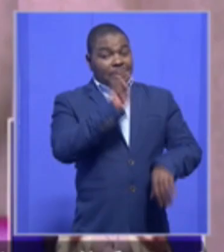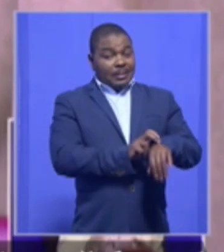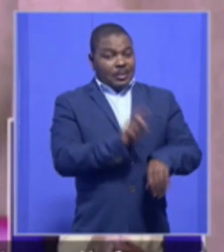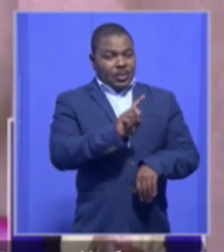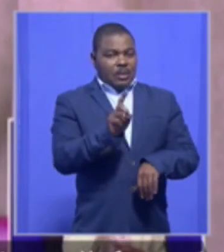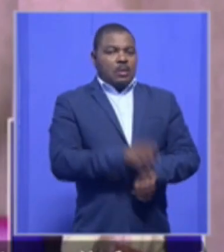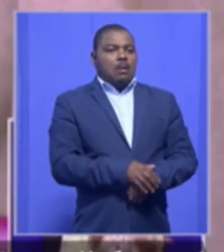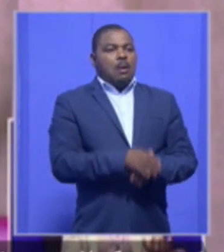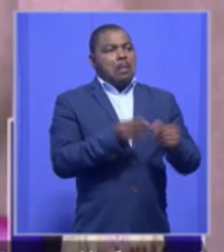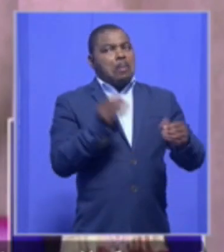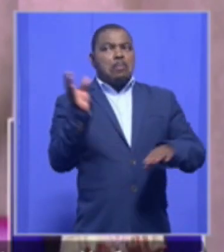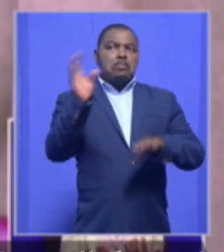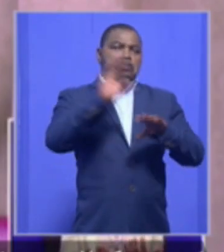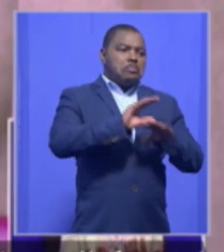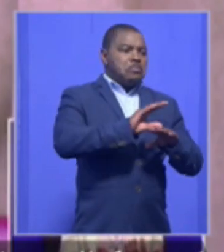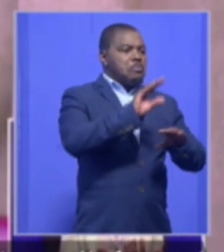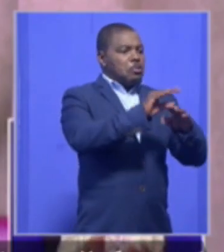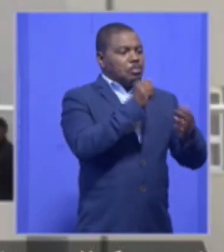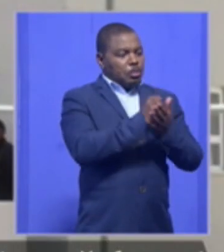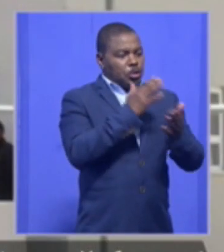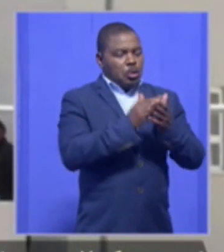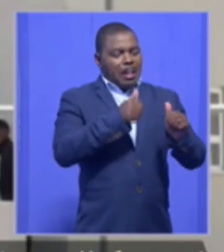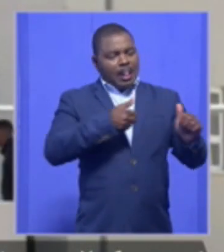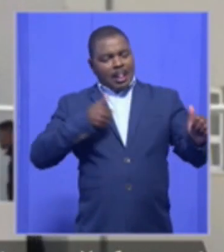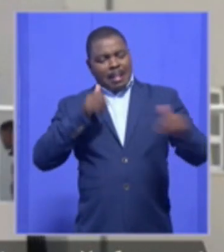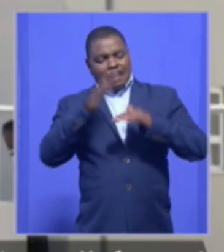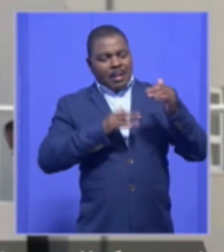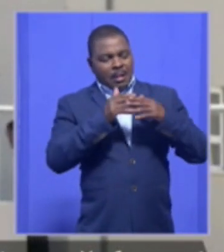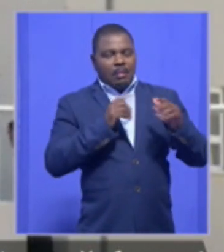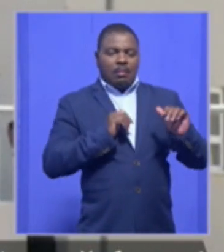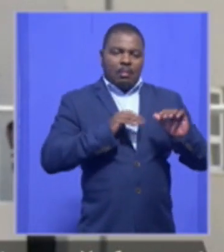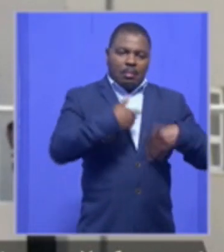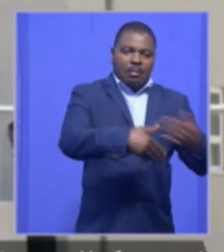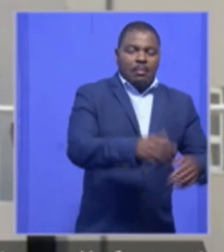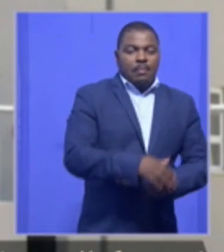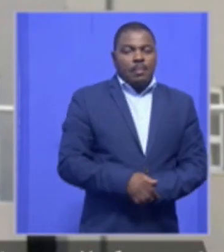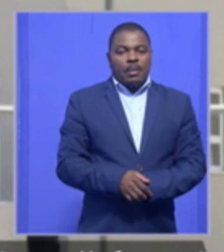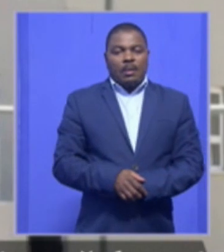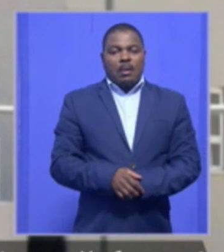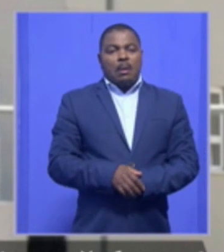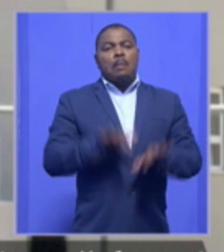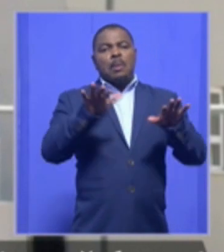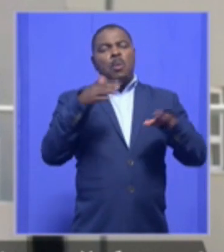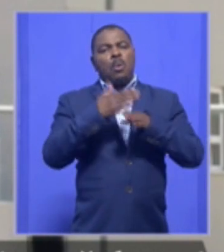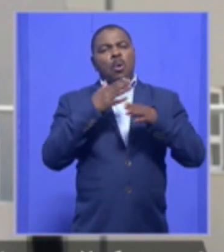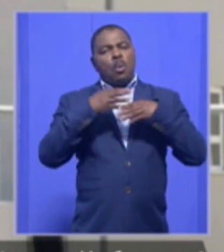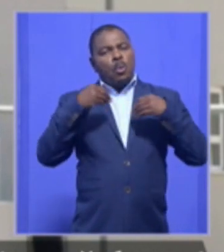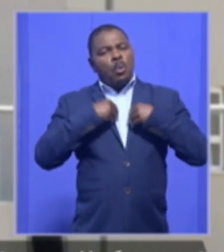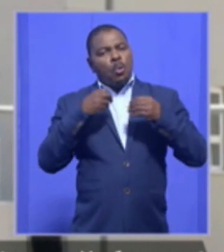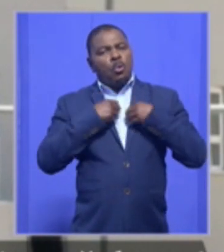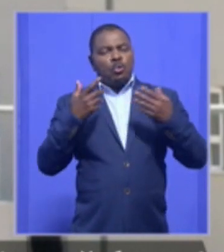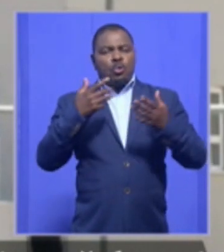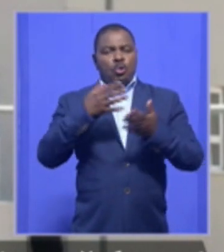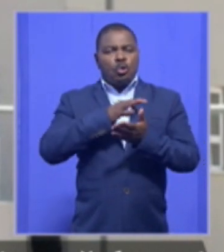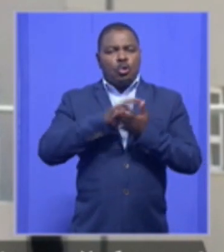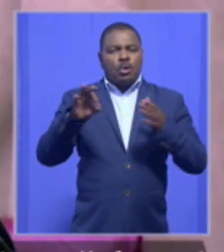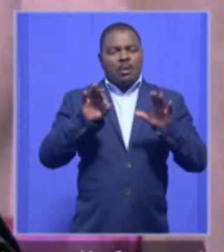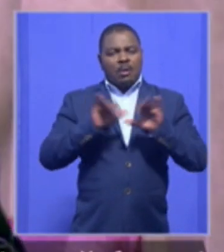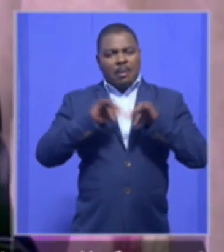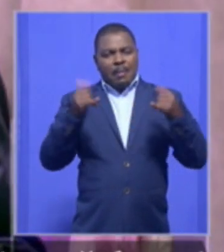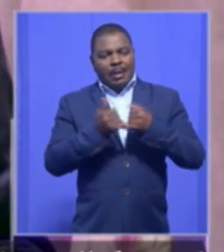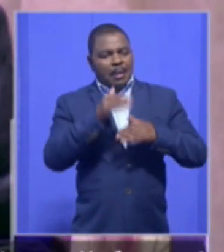to address the infrastructure backlog. Se se bakile gore beng dikontraka ba šoma go diprotšekeng tše kgolo ba di